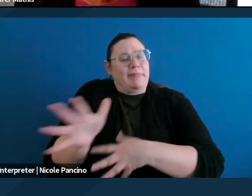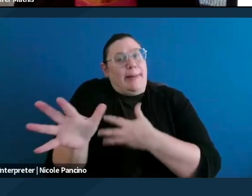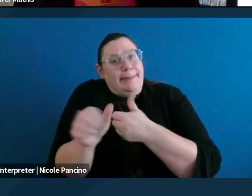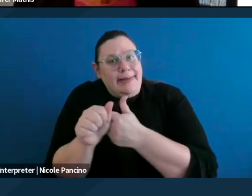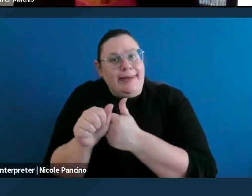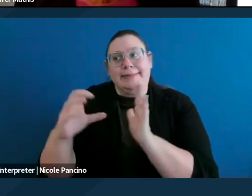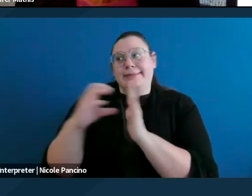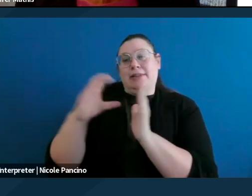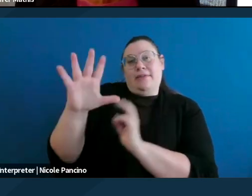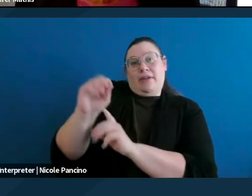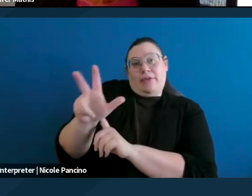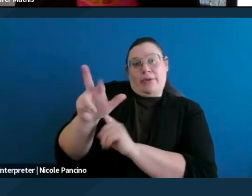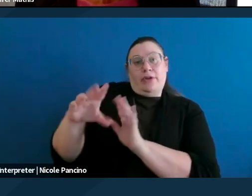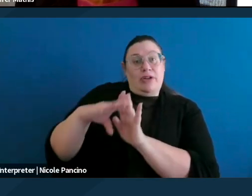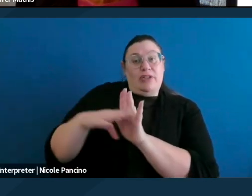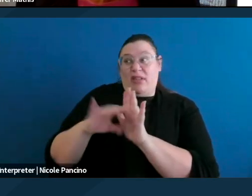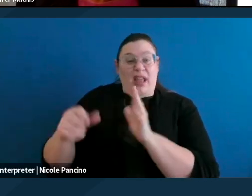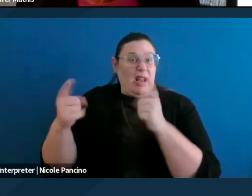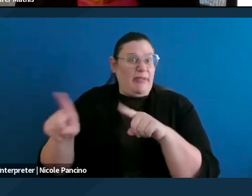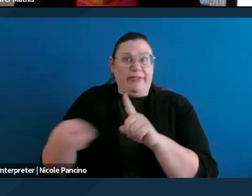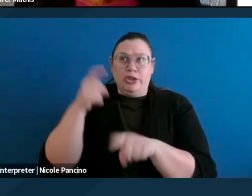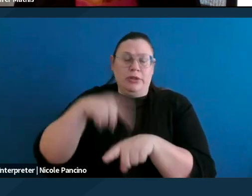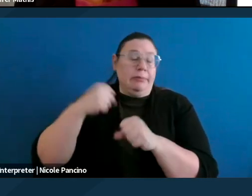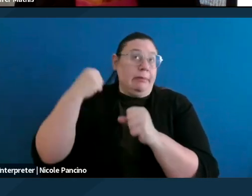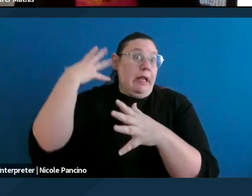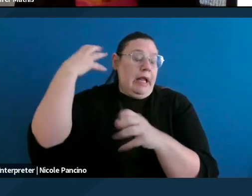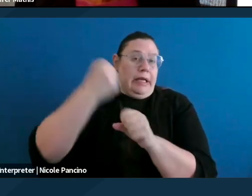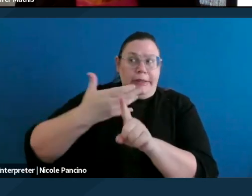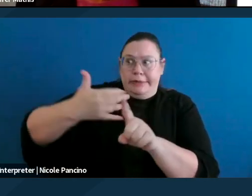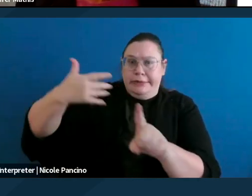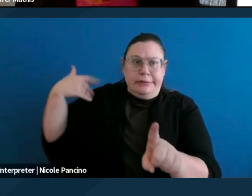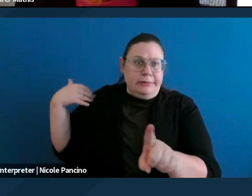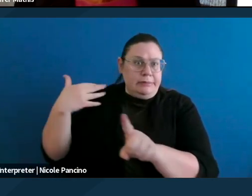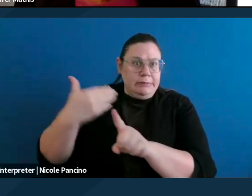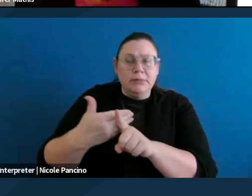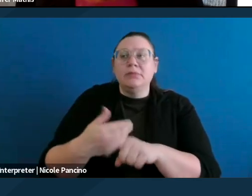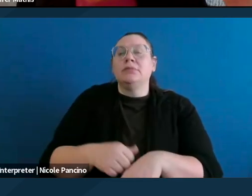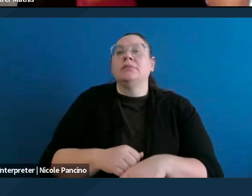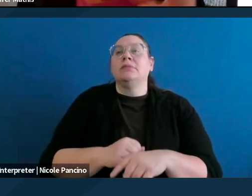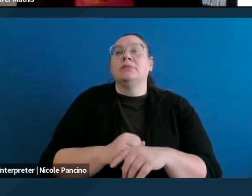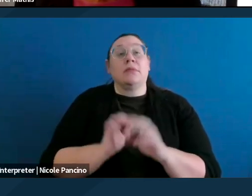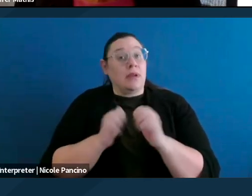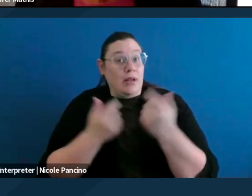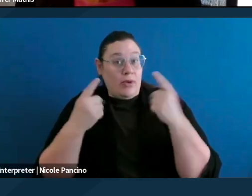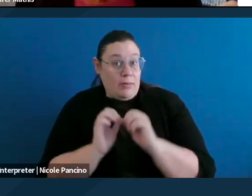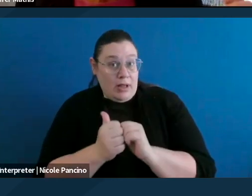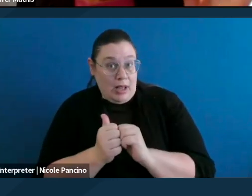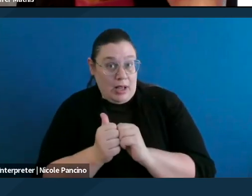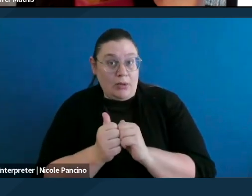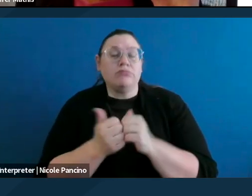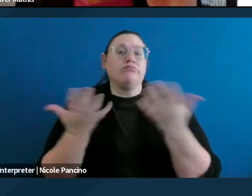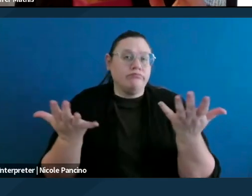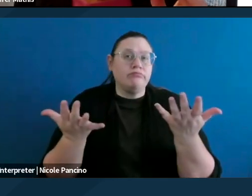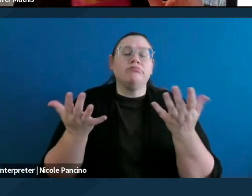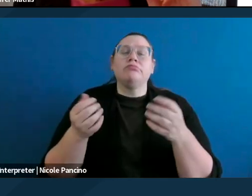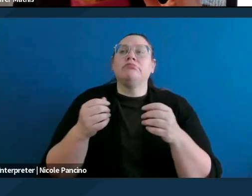503 regulations for the first time in many, many years. We got there because there was a recognition